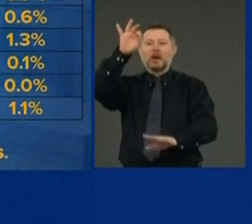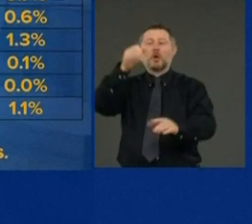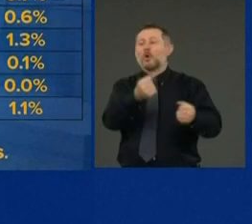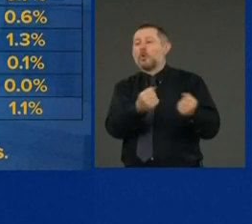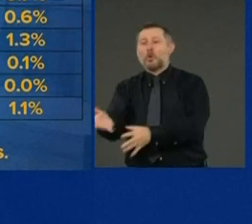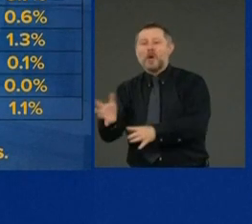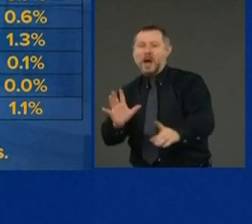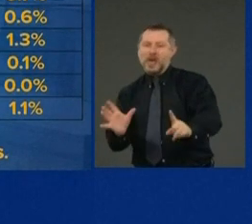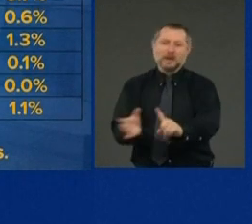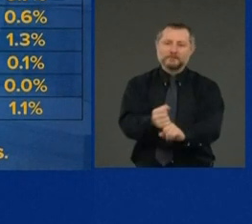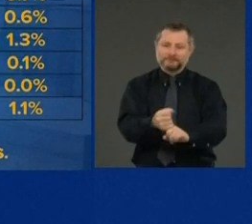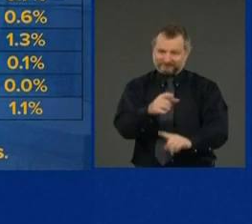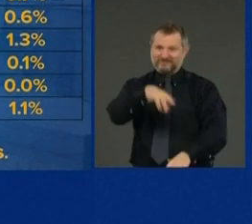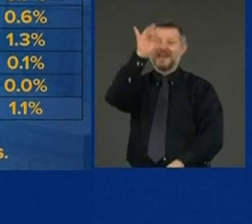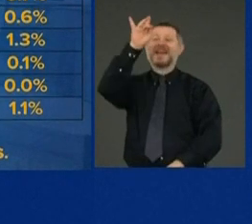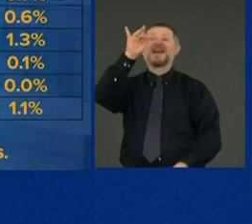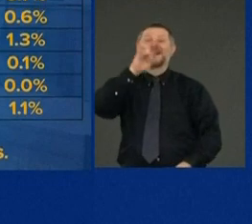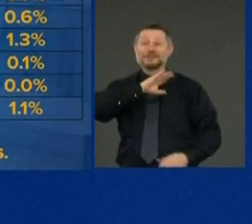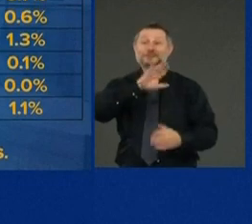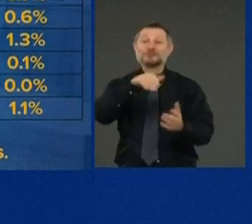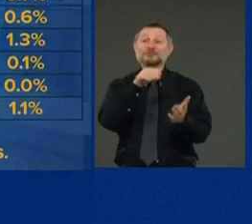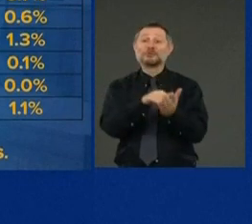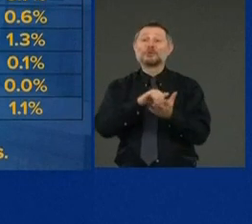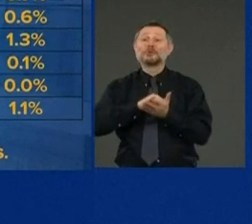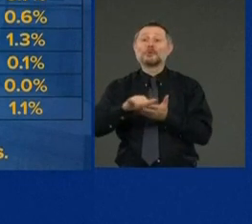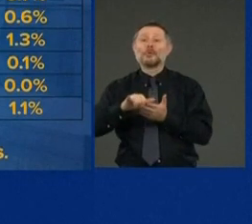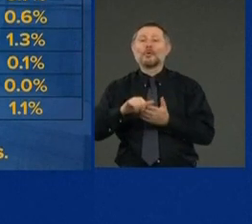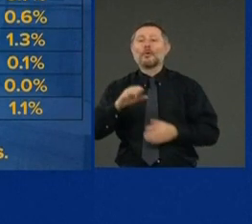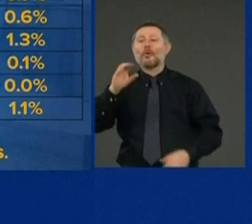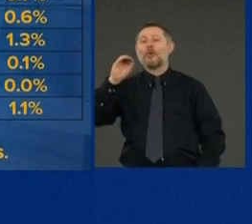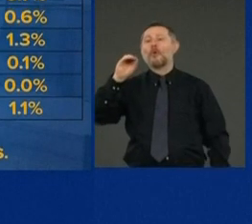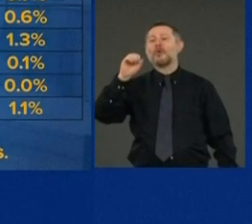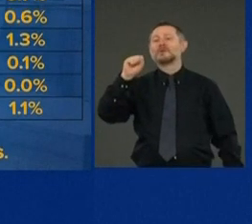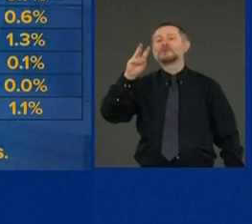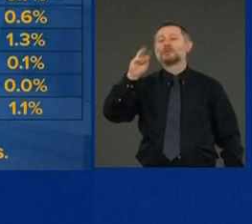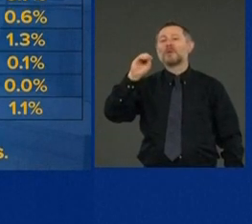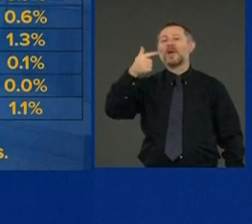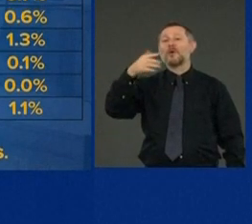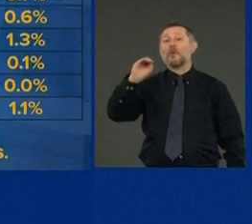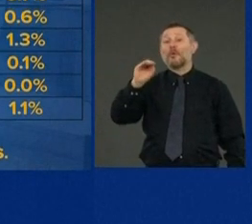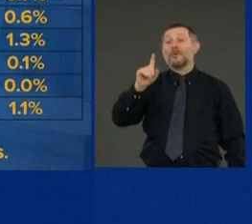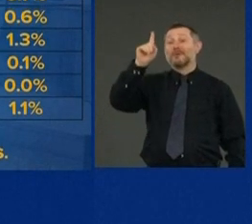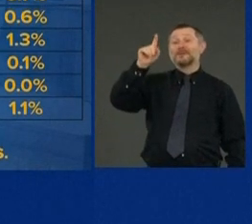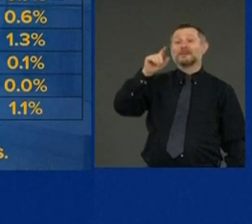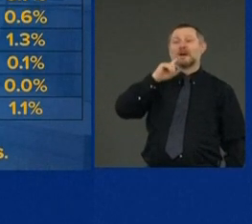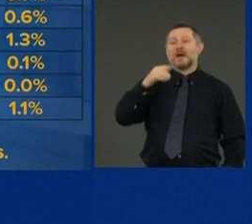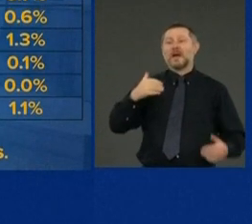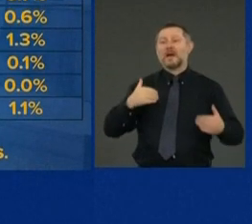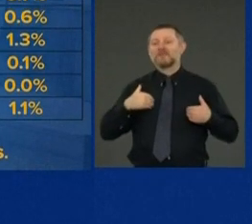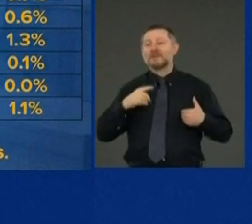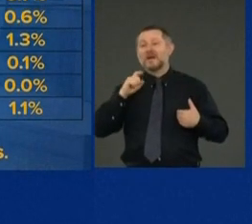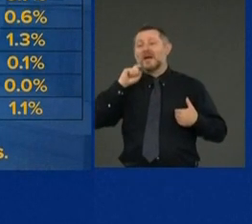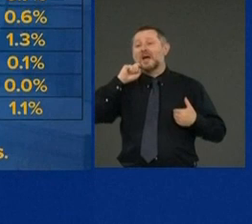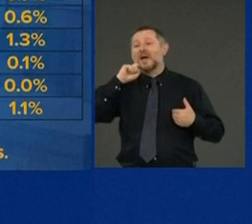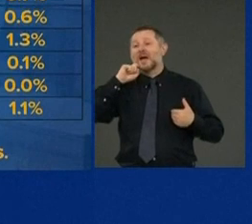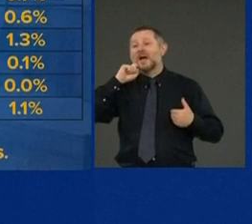did. In Central New York, Oswego, there is an apple manufacturing